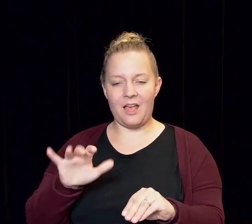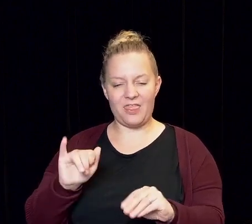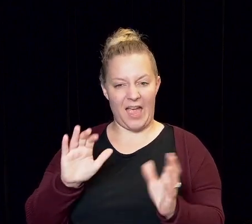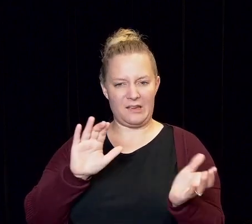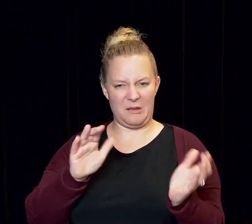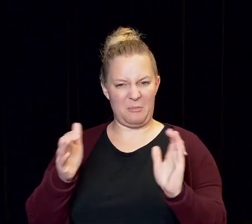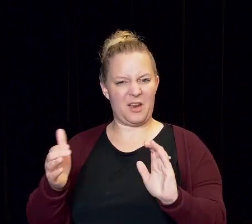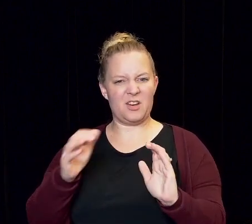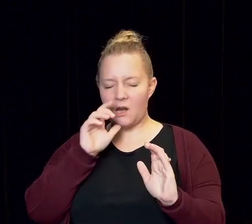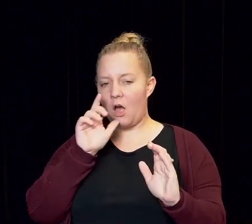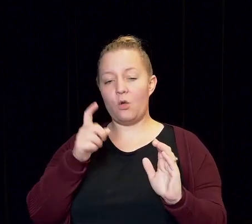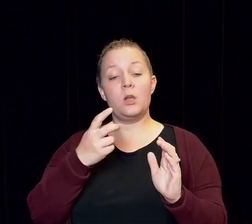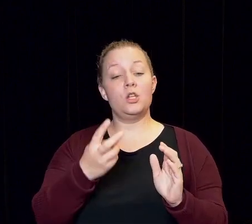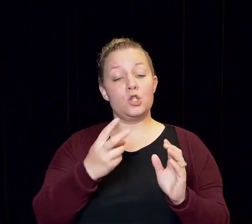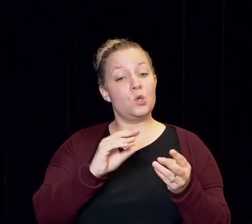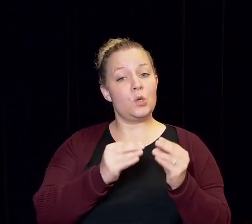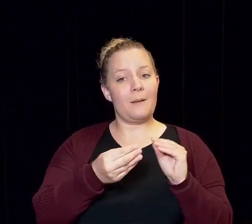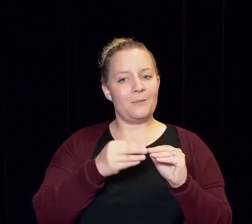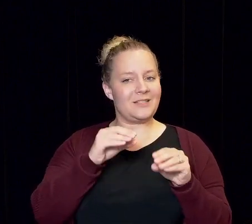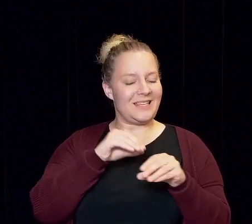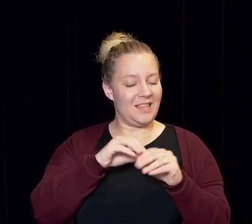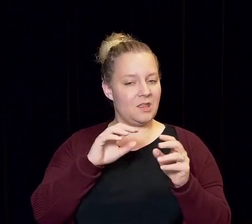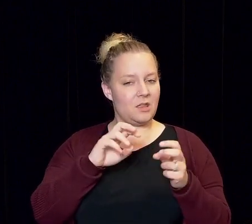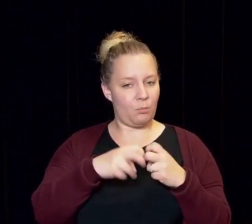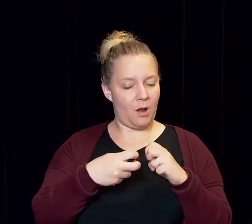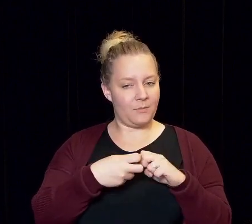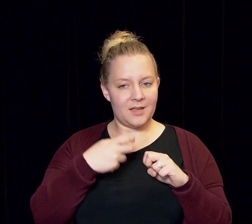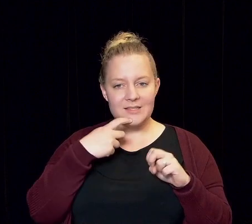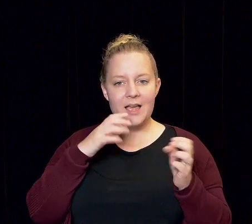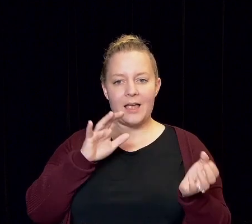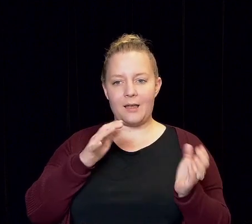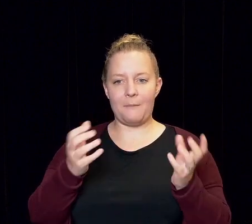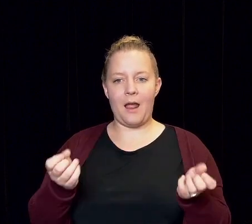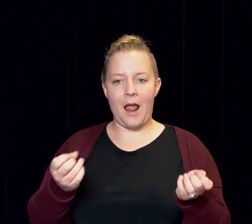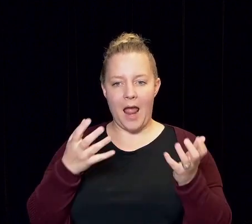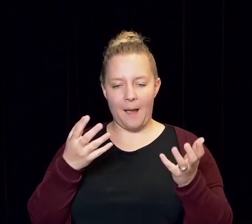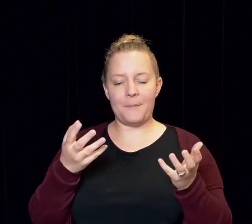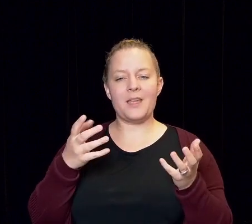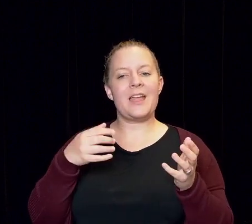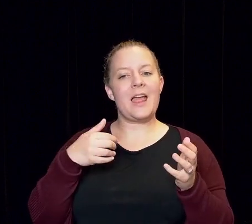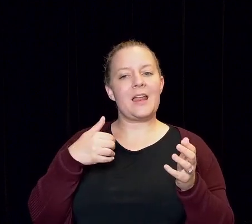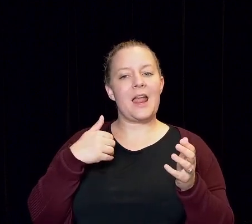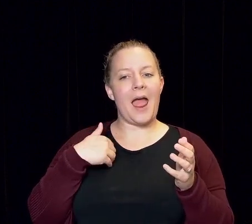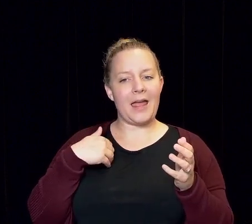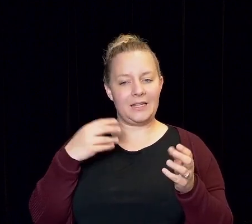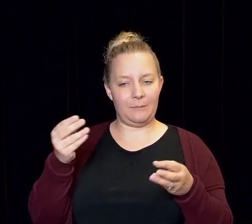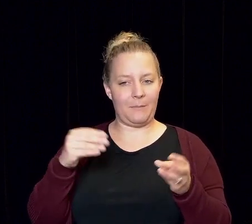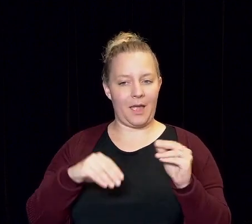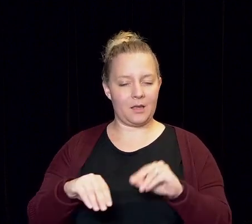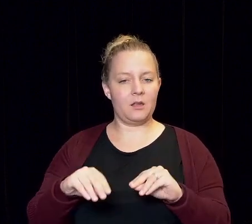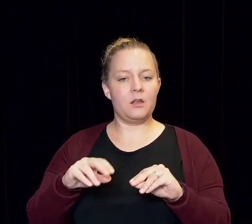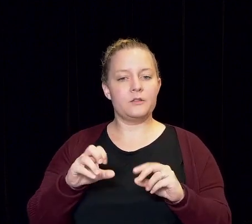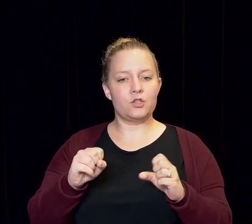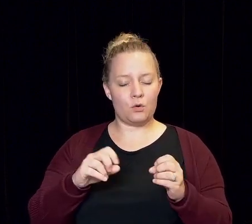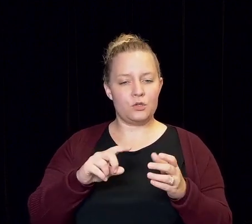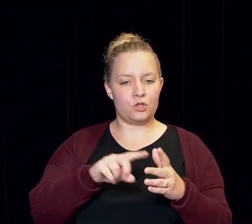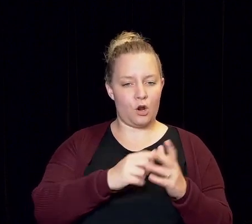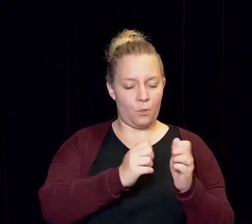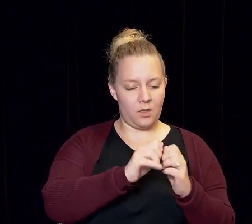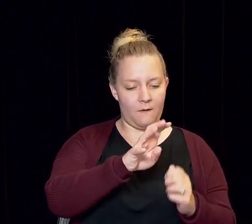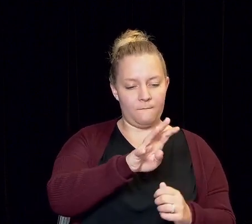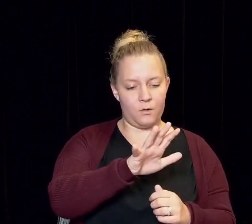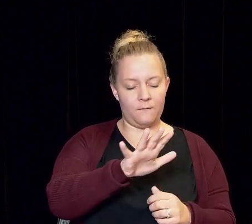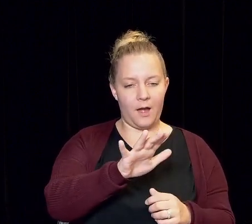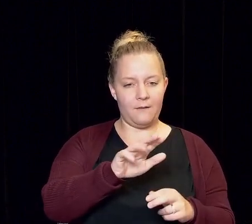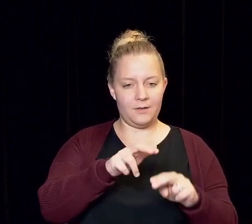comparing. We're not just comparing the two numbers that are in the problem. It says compare the amount of boxes she had to pack. So she went from 45